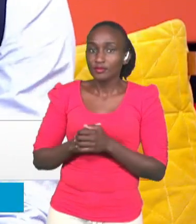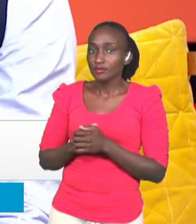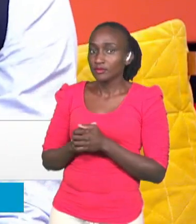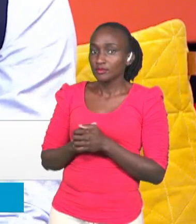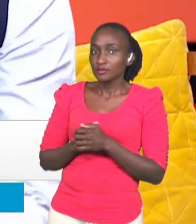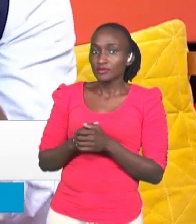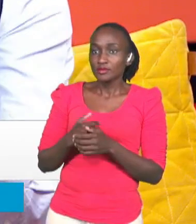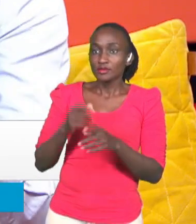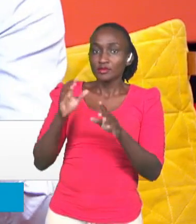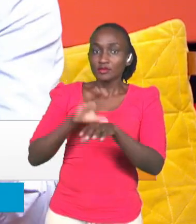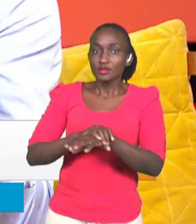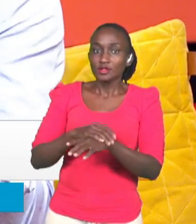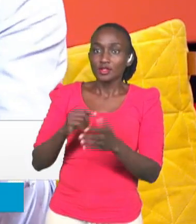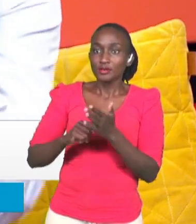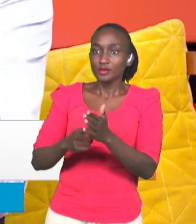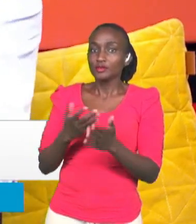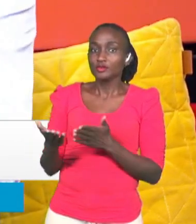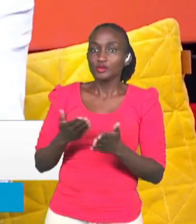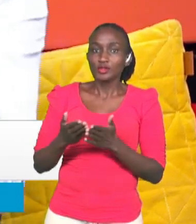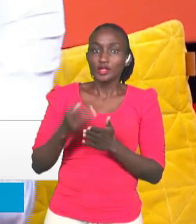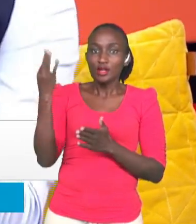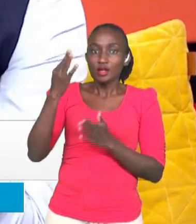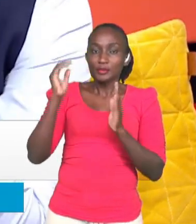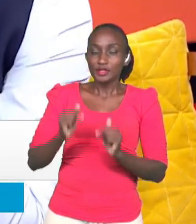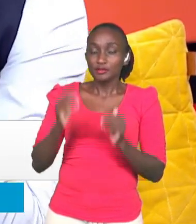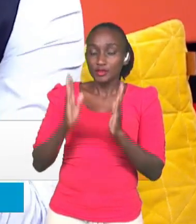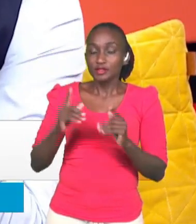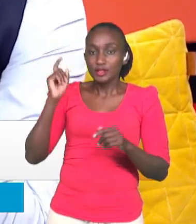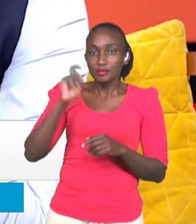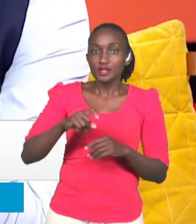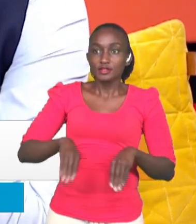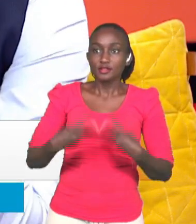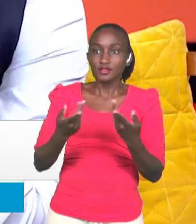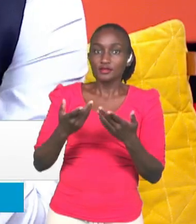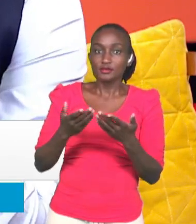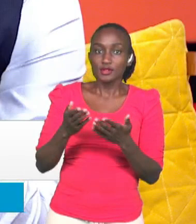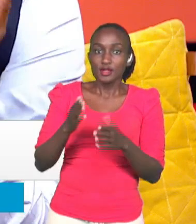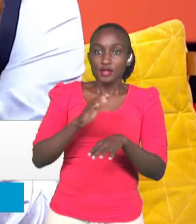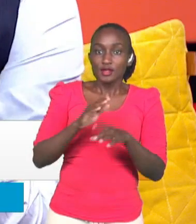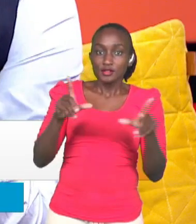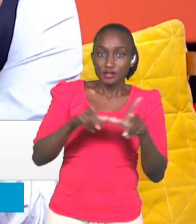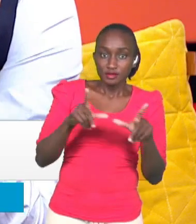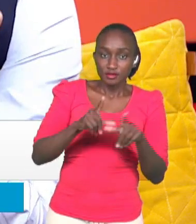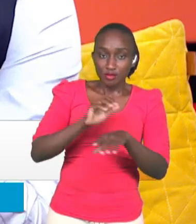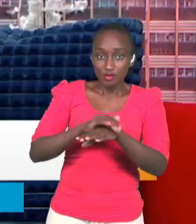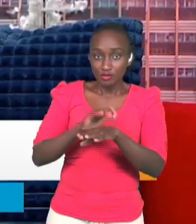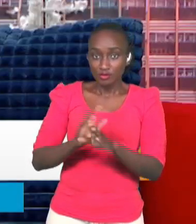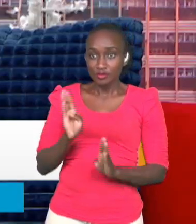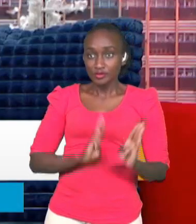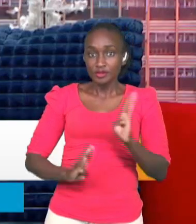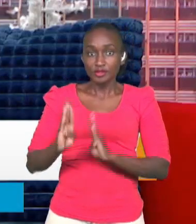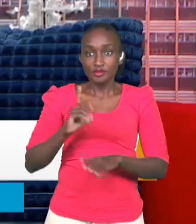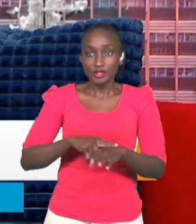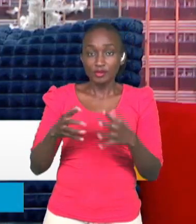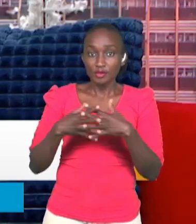a point where a pastor has to provide a certificate of good conduct to open a church. I mean, even you, it is,